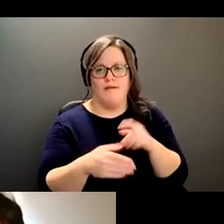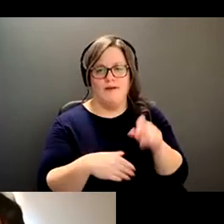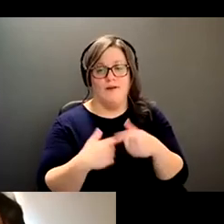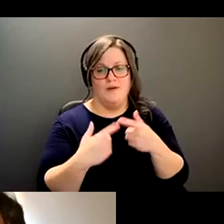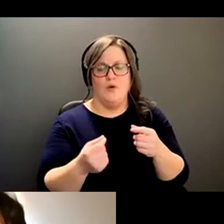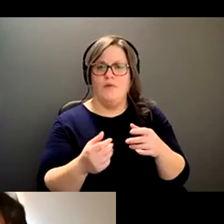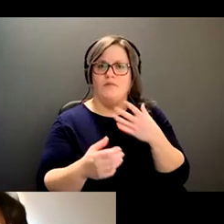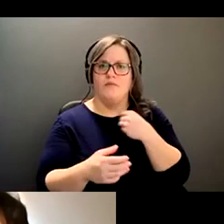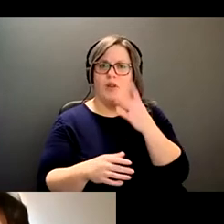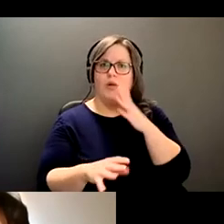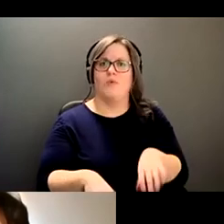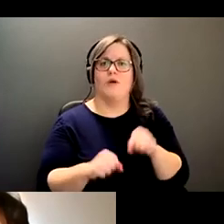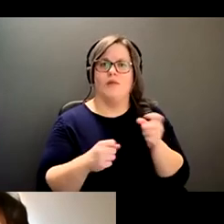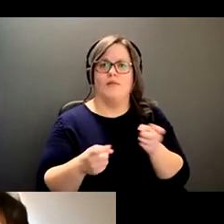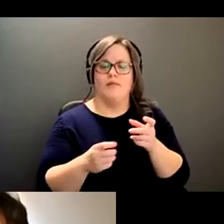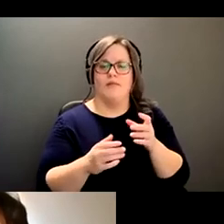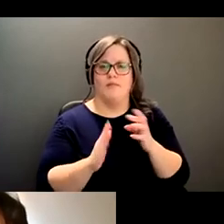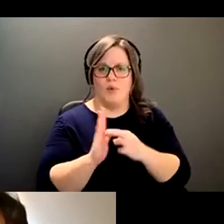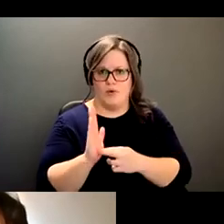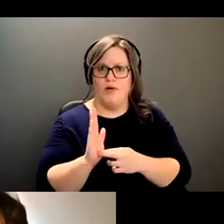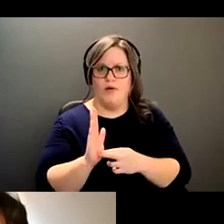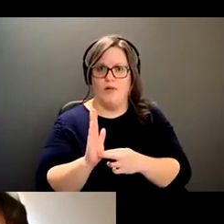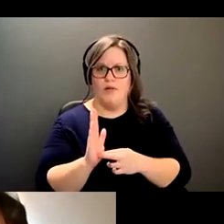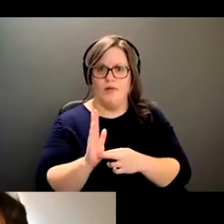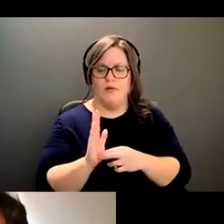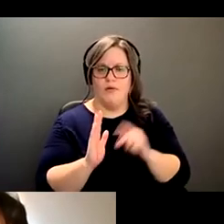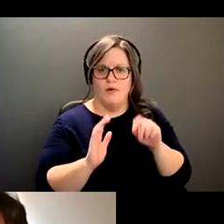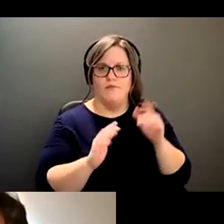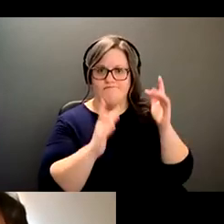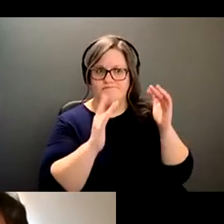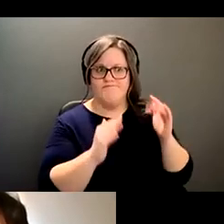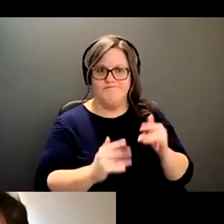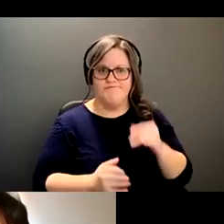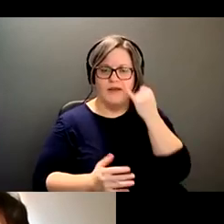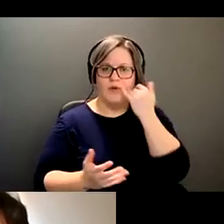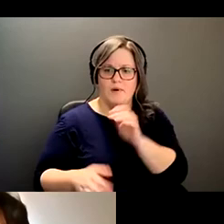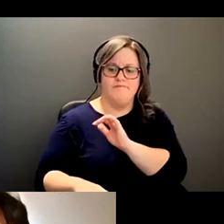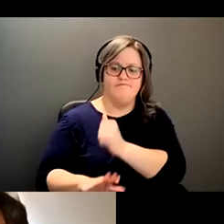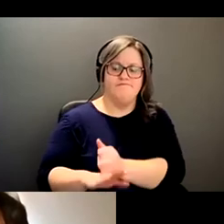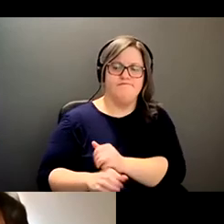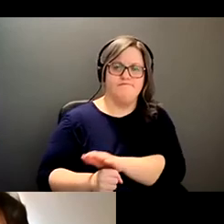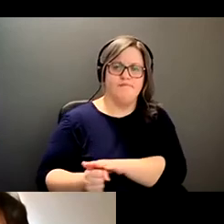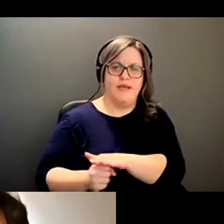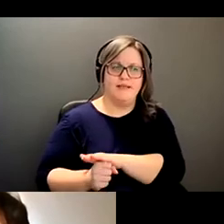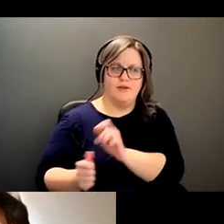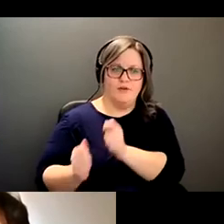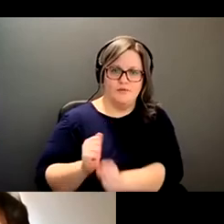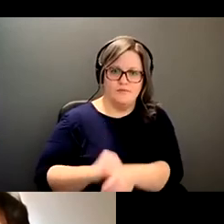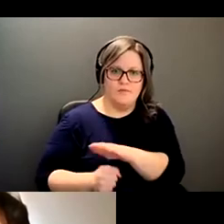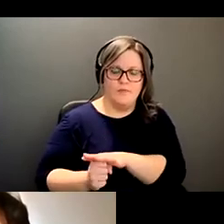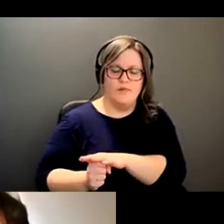colonial protocols that you have to go through for alternative spaces. And yeah, and like, and